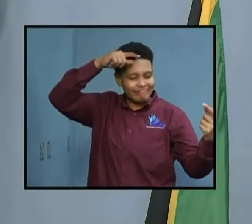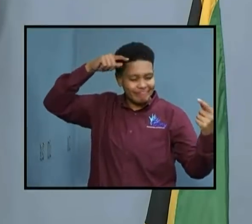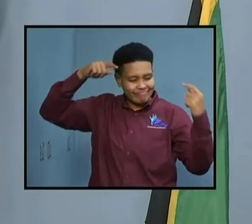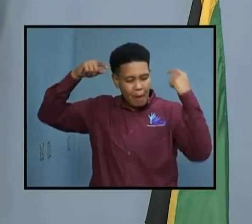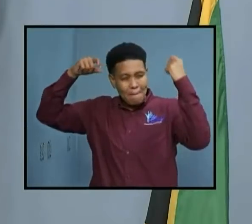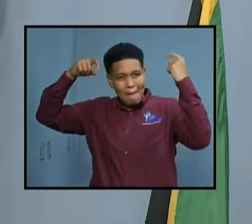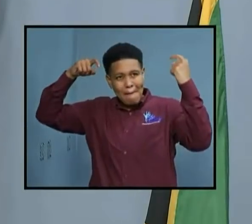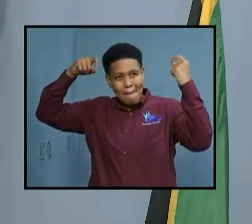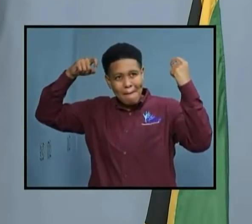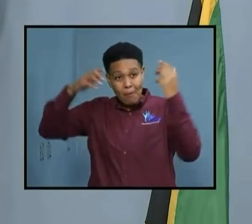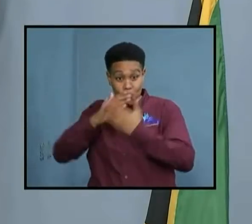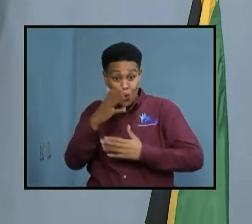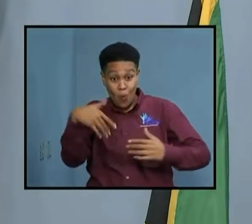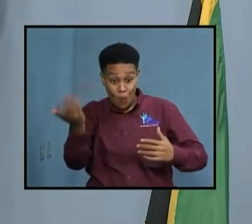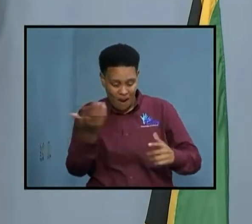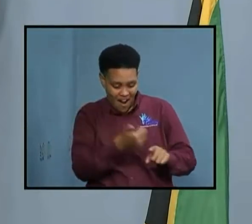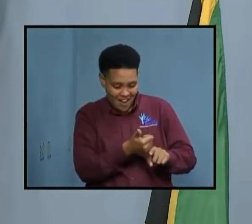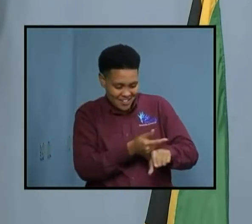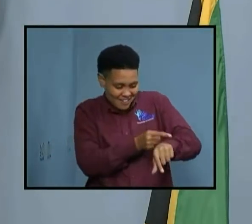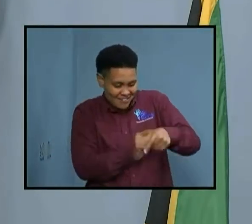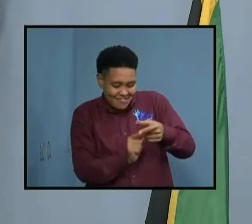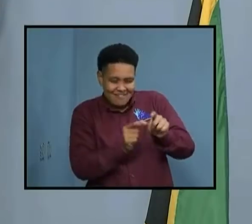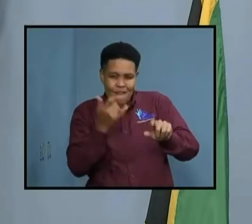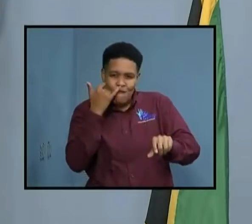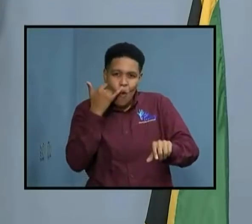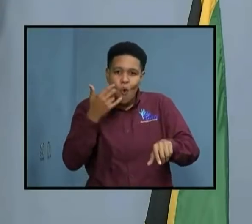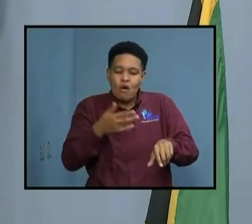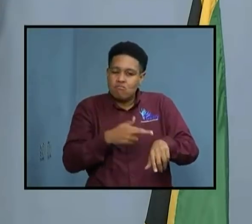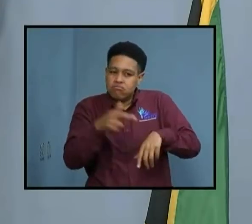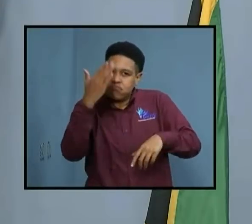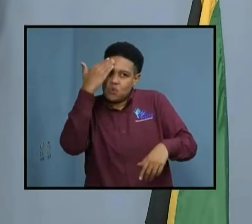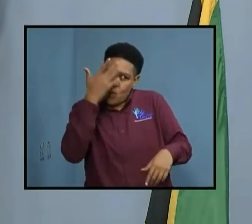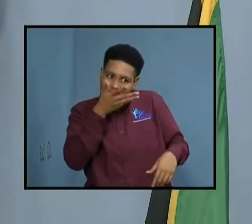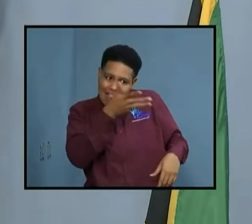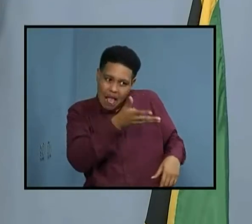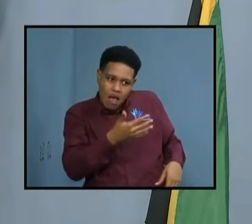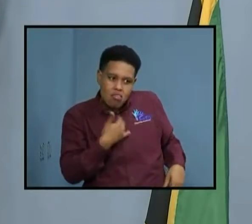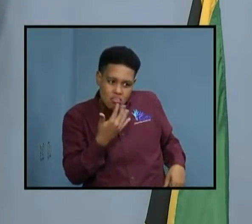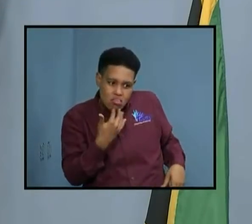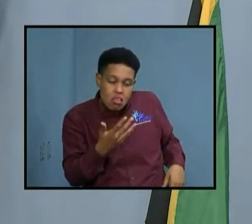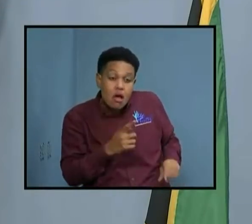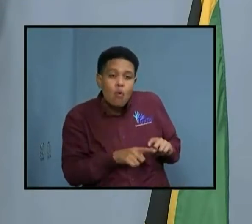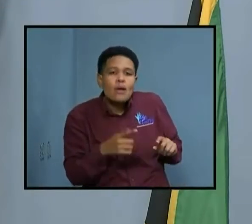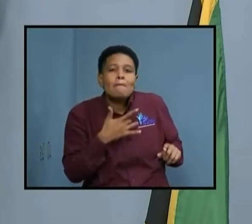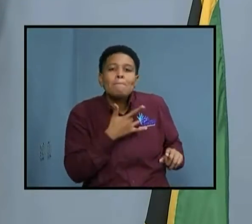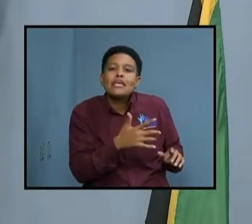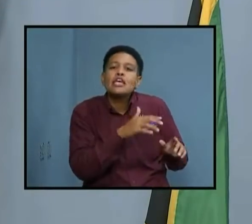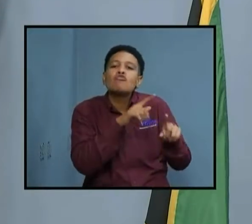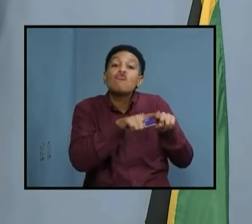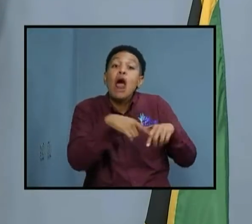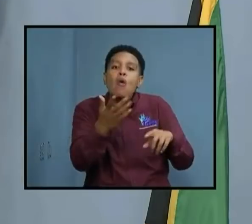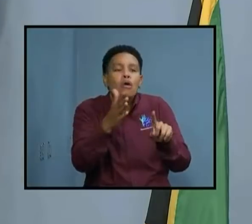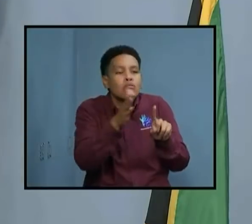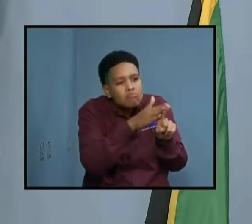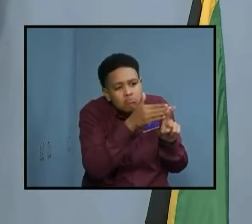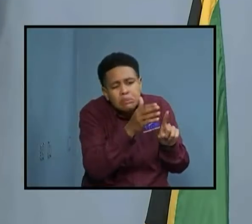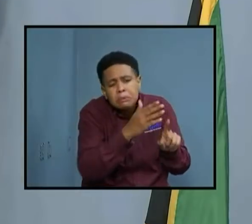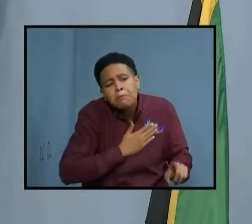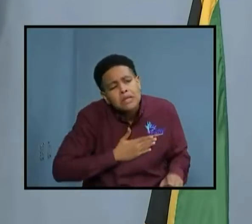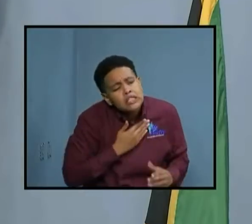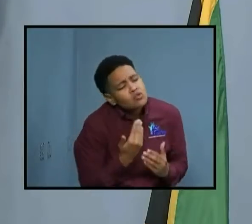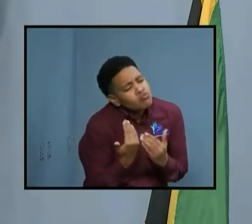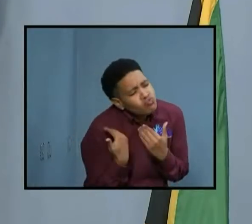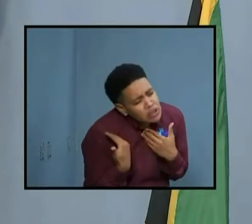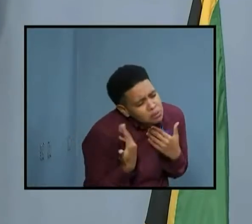been relying on moral suasion to encourage persons to be responsible. We have, however, started